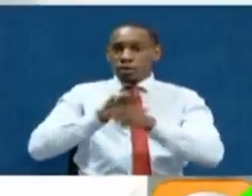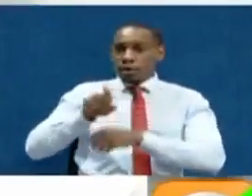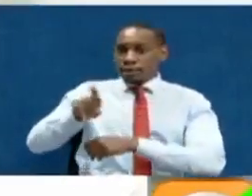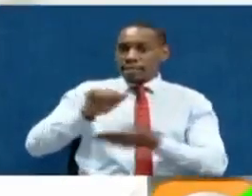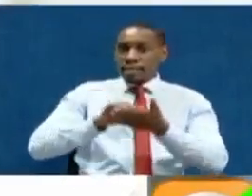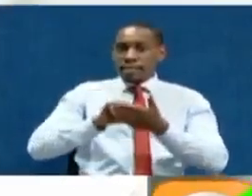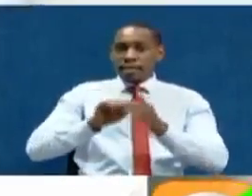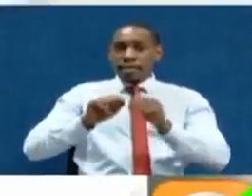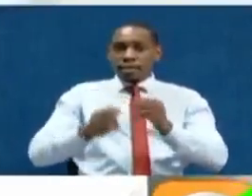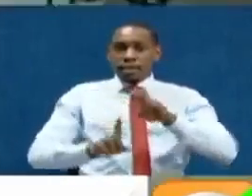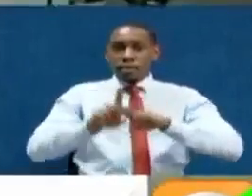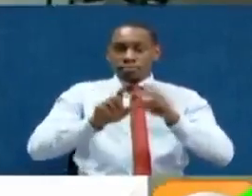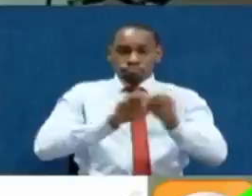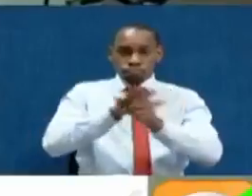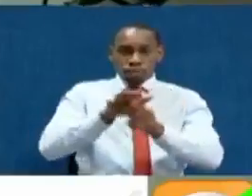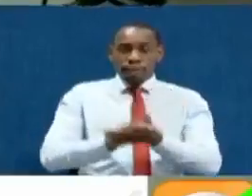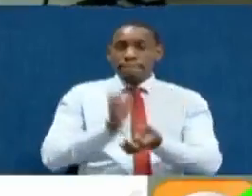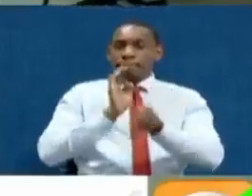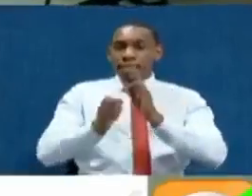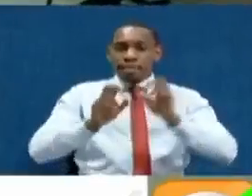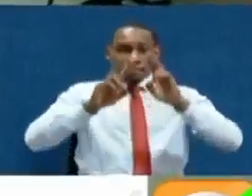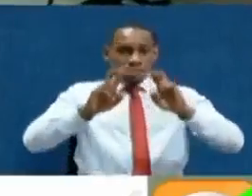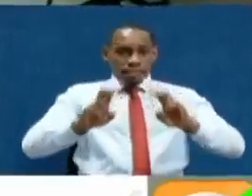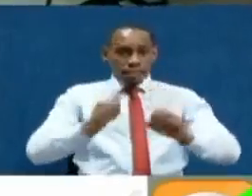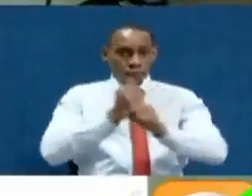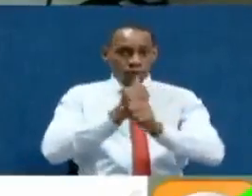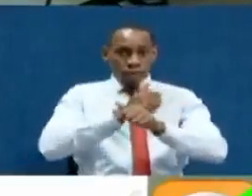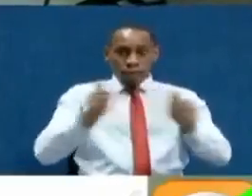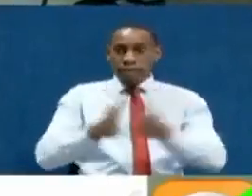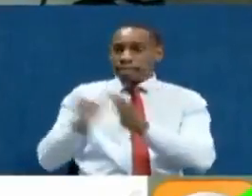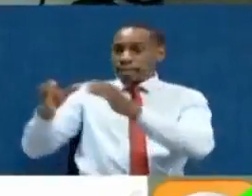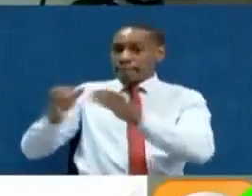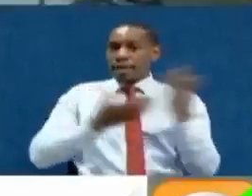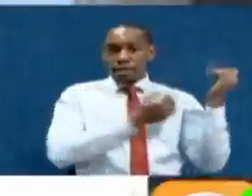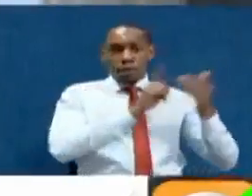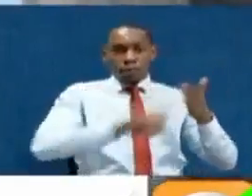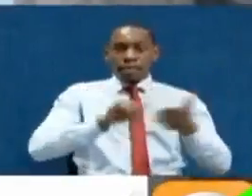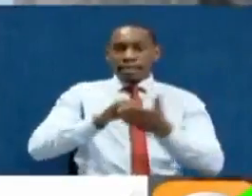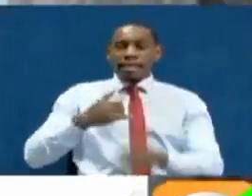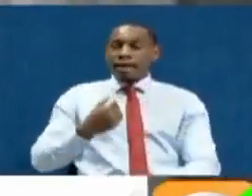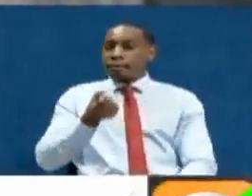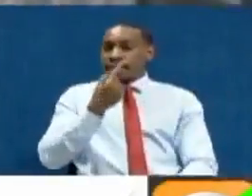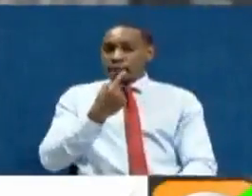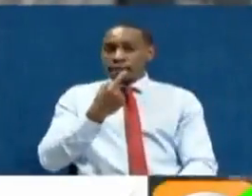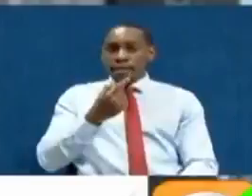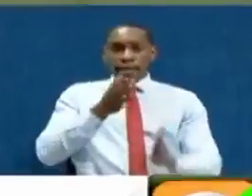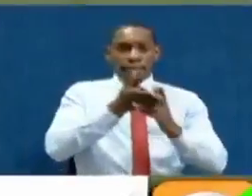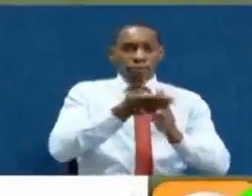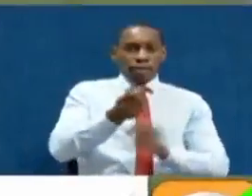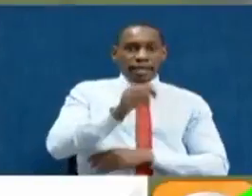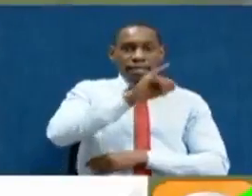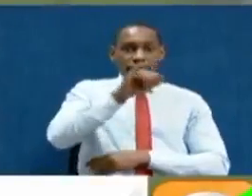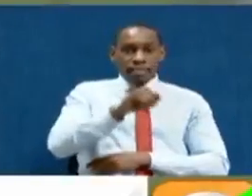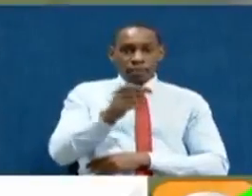coronavirus that causes COVID-19. If those studies are successful, the company hopes to have a vaccine in the market between